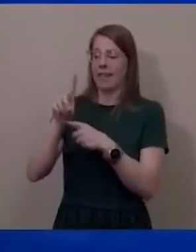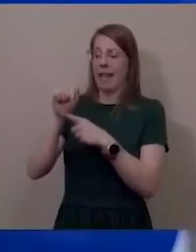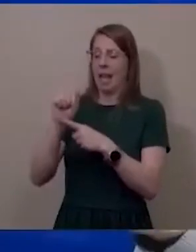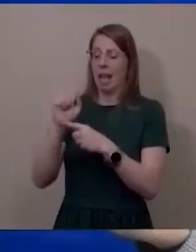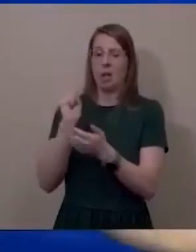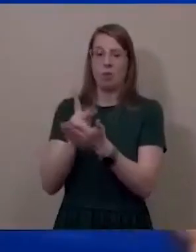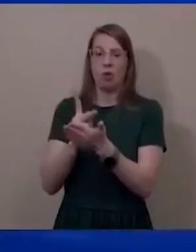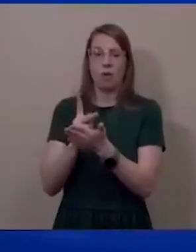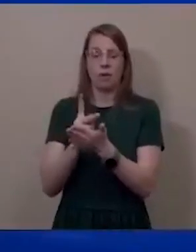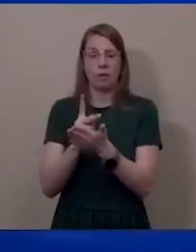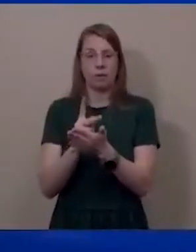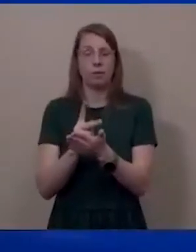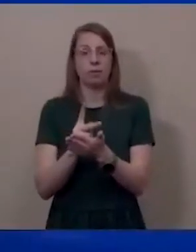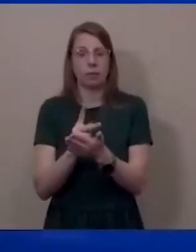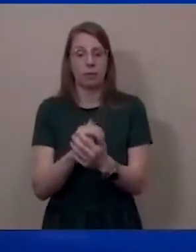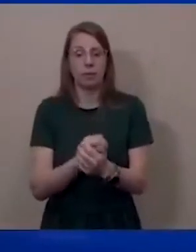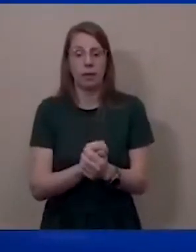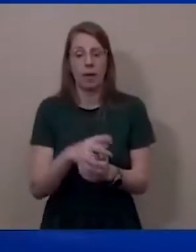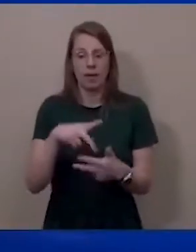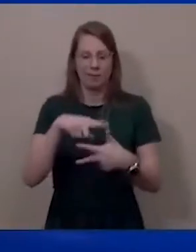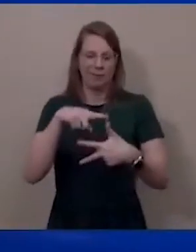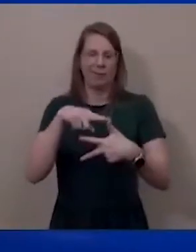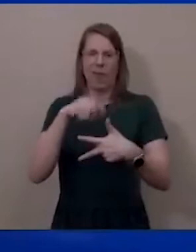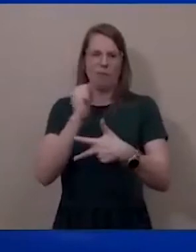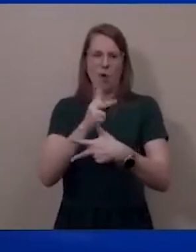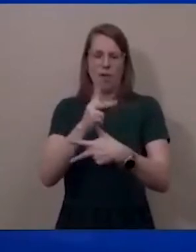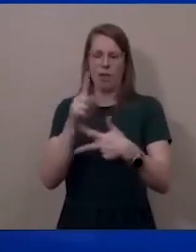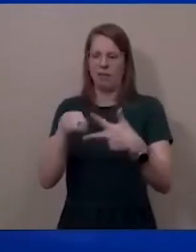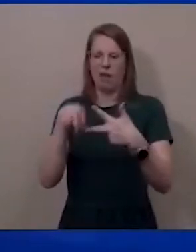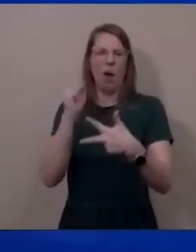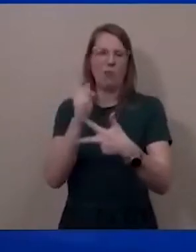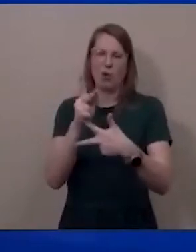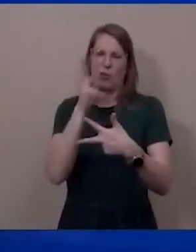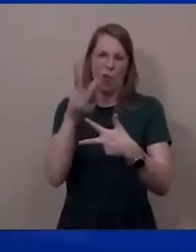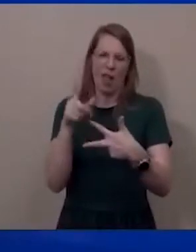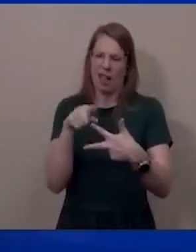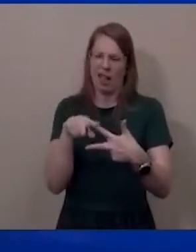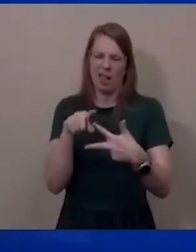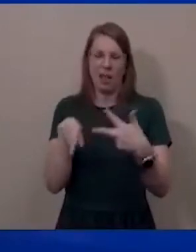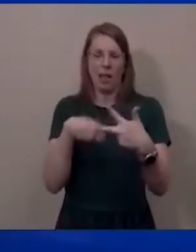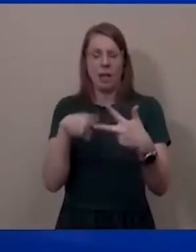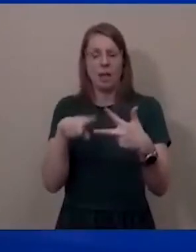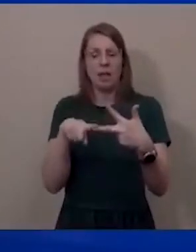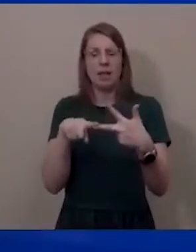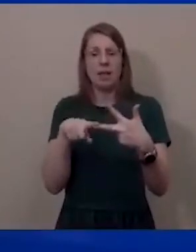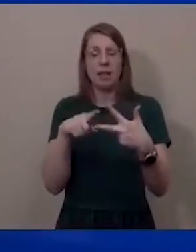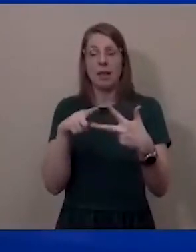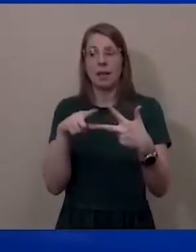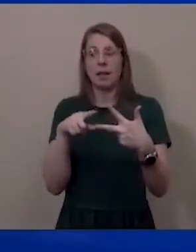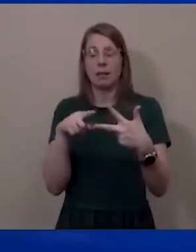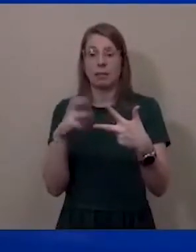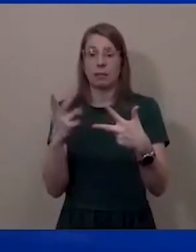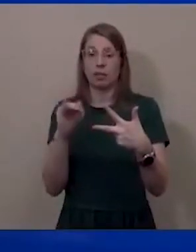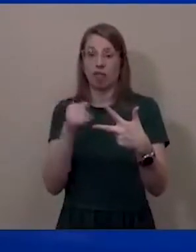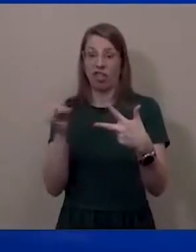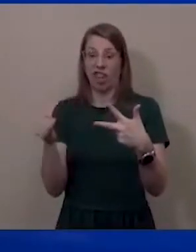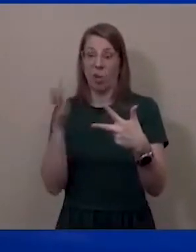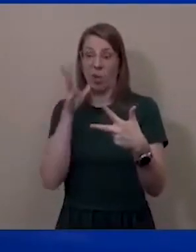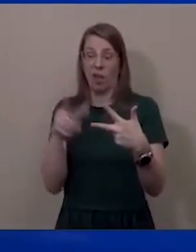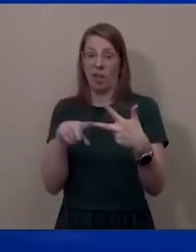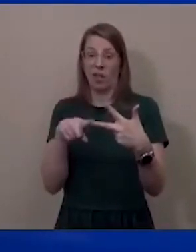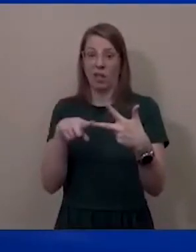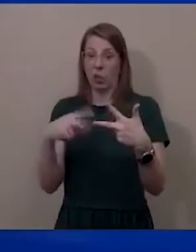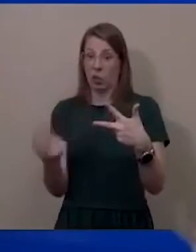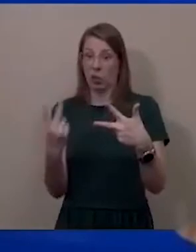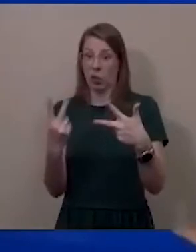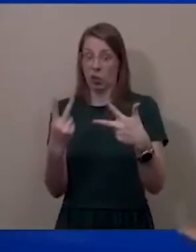Hawk, another drug because I think Pfizer's going to get approved. Moderna's going to get approved. And then I think the other question out there is, will J&J end up being 2